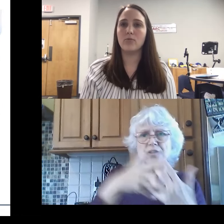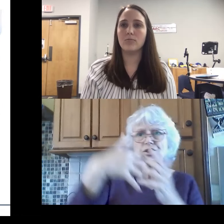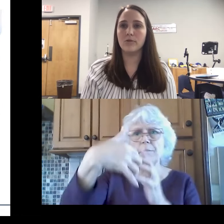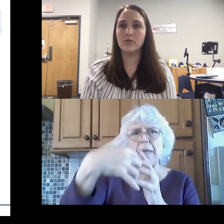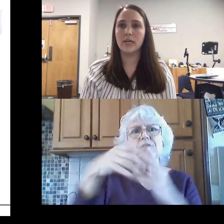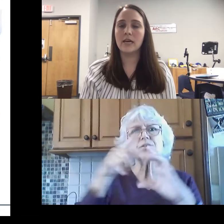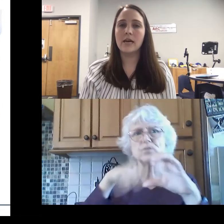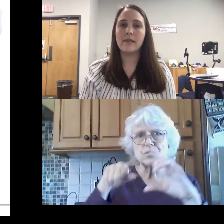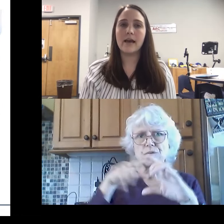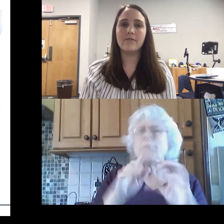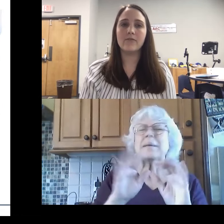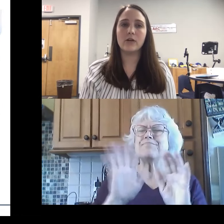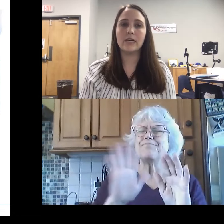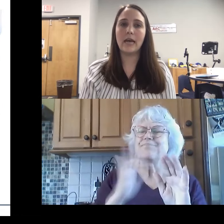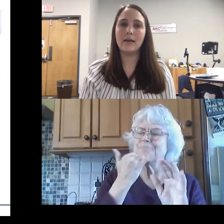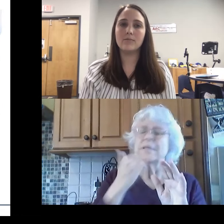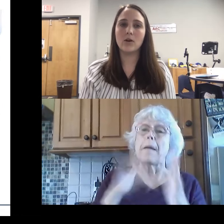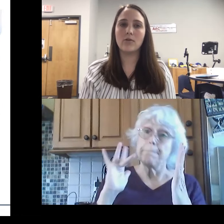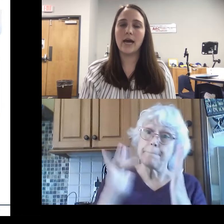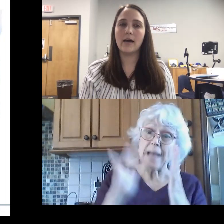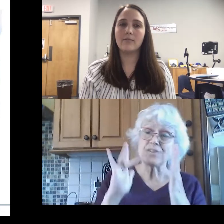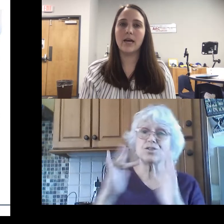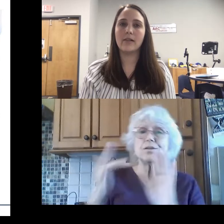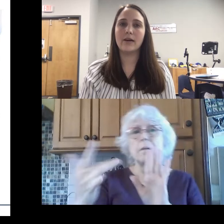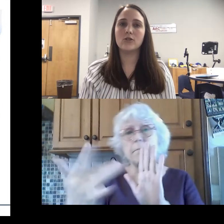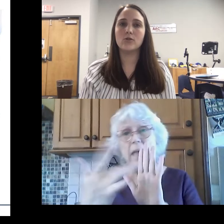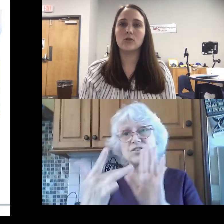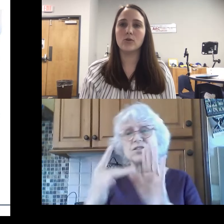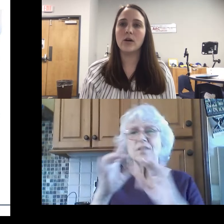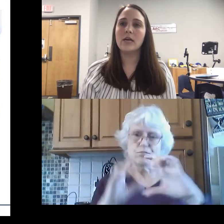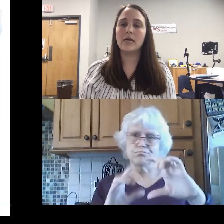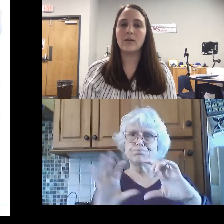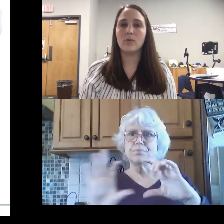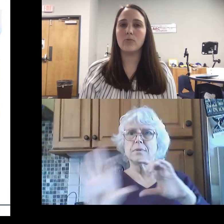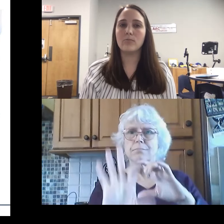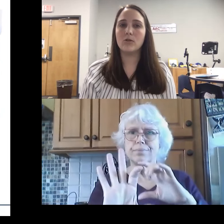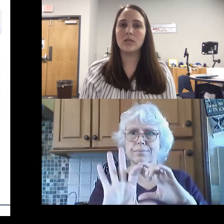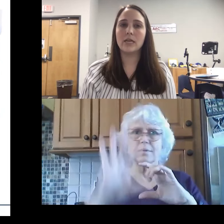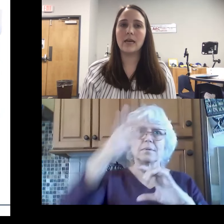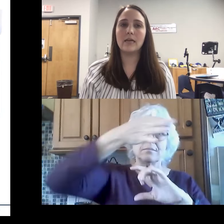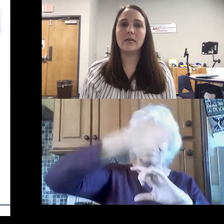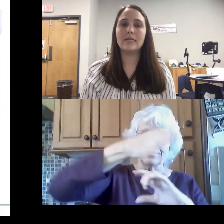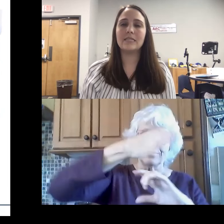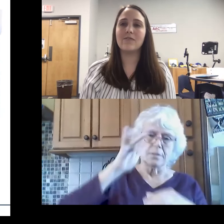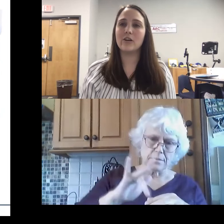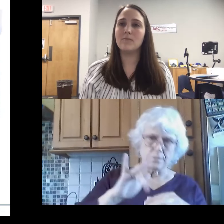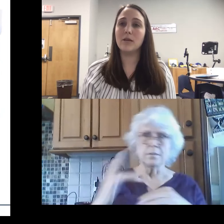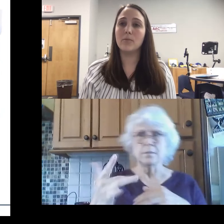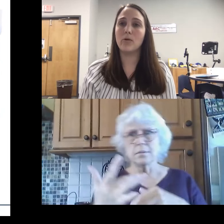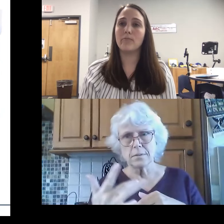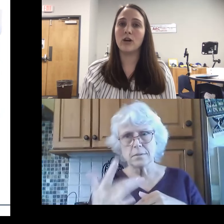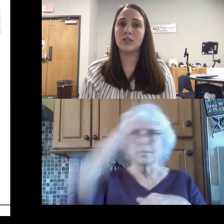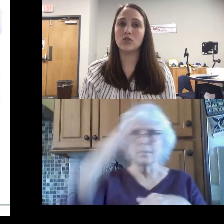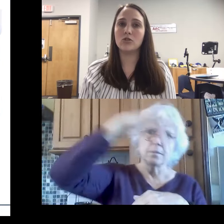play along with music. They have different games on the app that allows you to keep up with music and it takes very